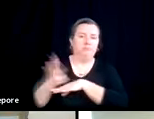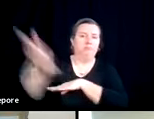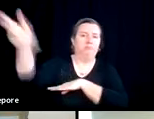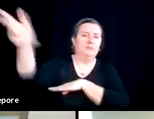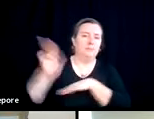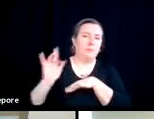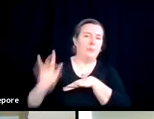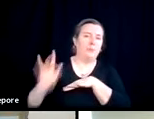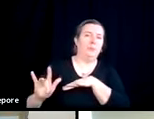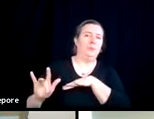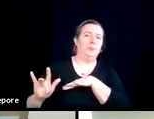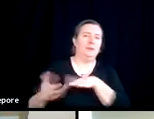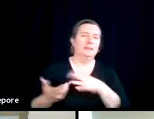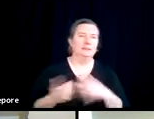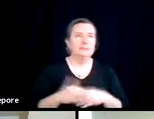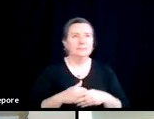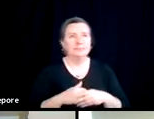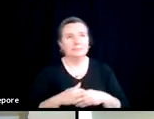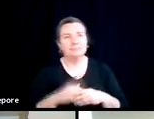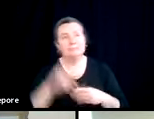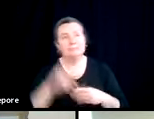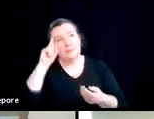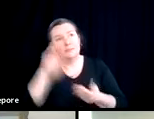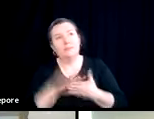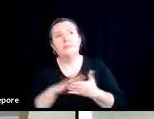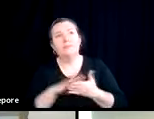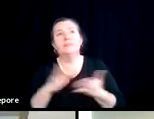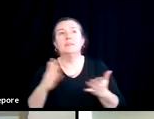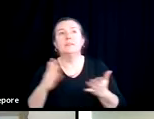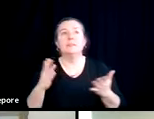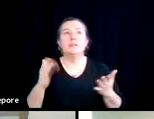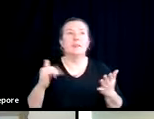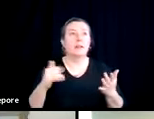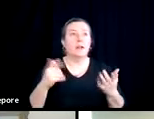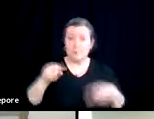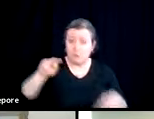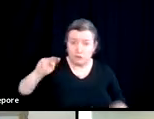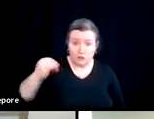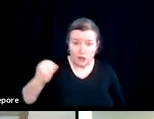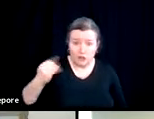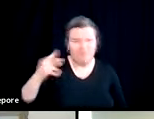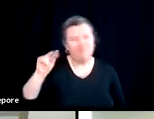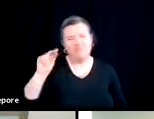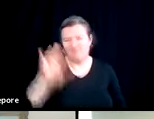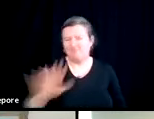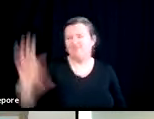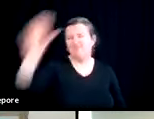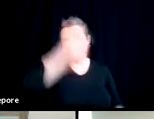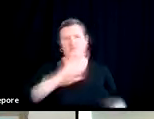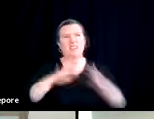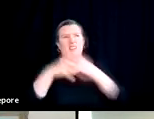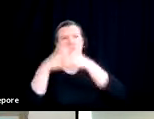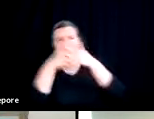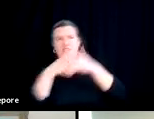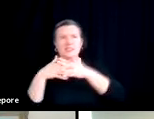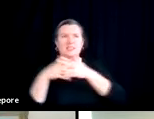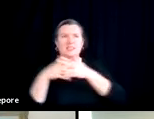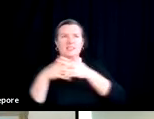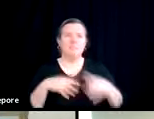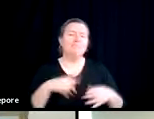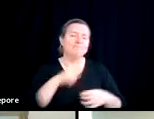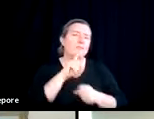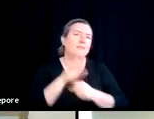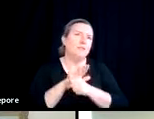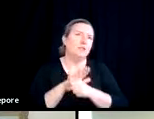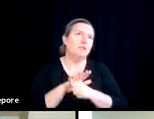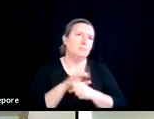Crew. I do believe it was a national trend, but I just want to be able to go on record confirming that. So I should probably have that information within the next few